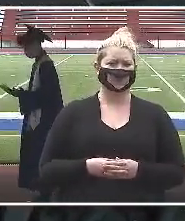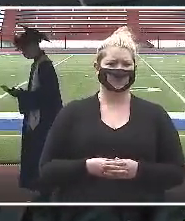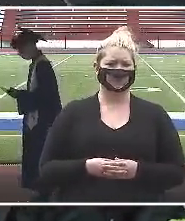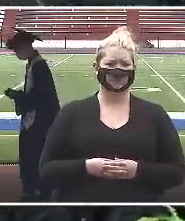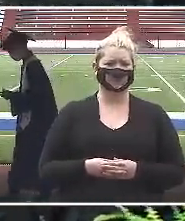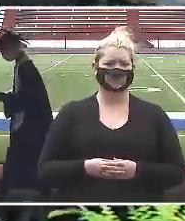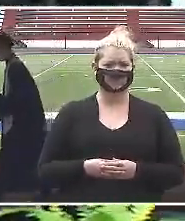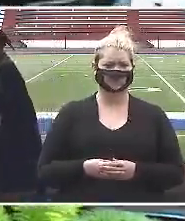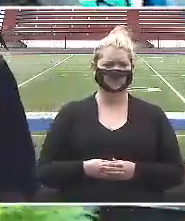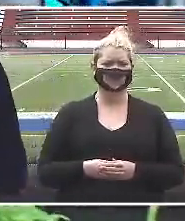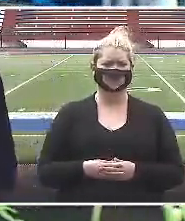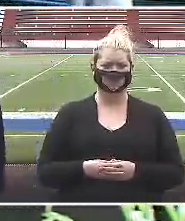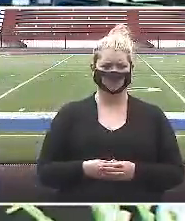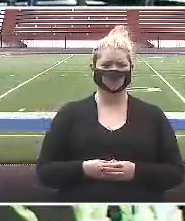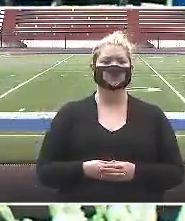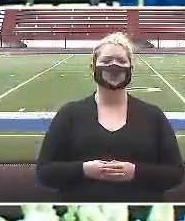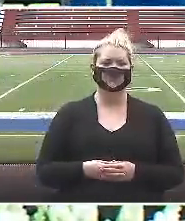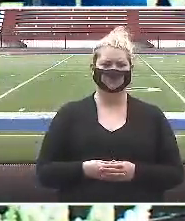Ernesto Diegues.